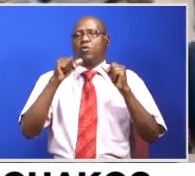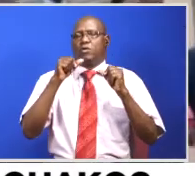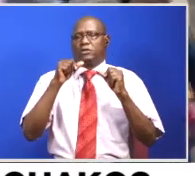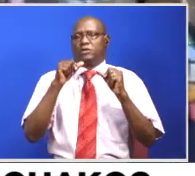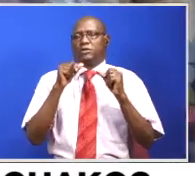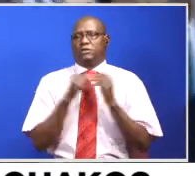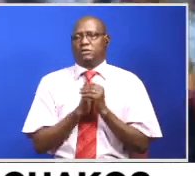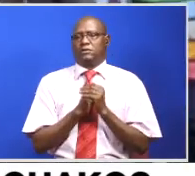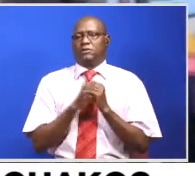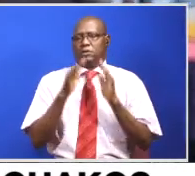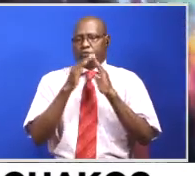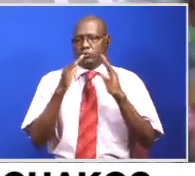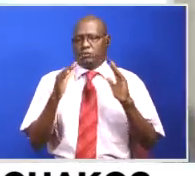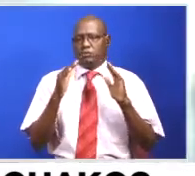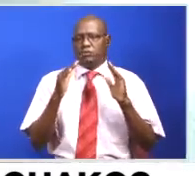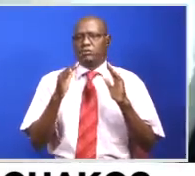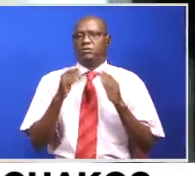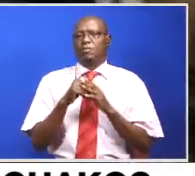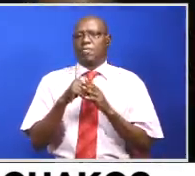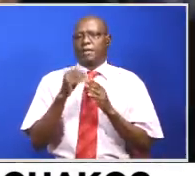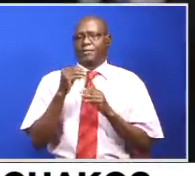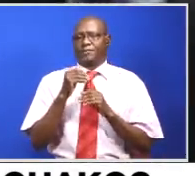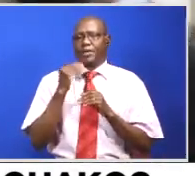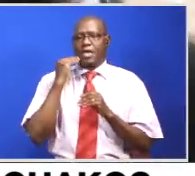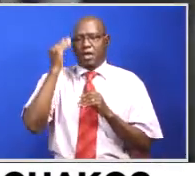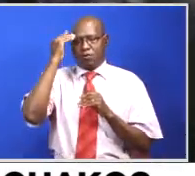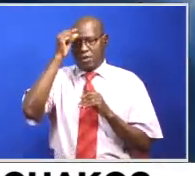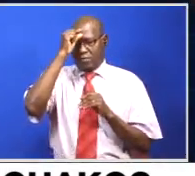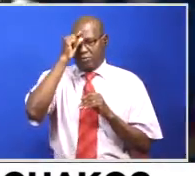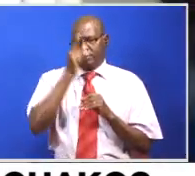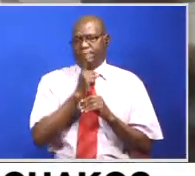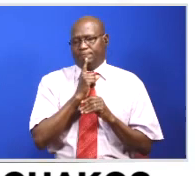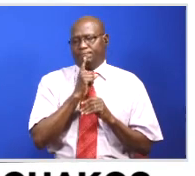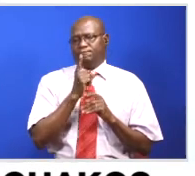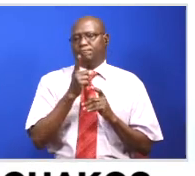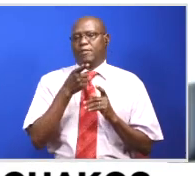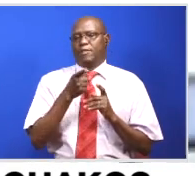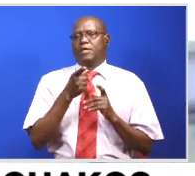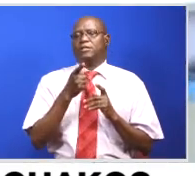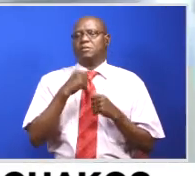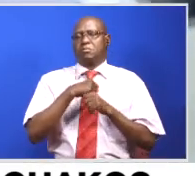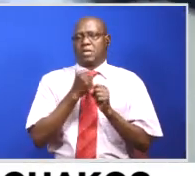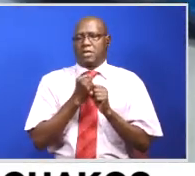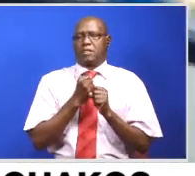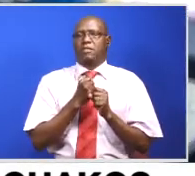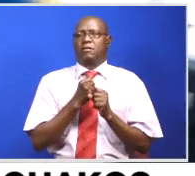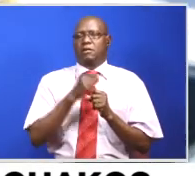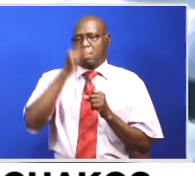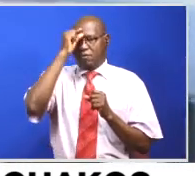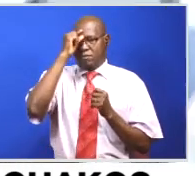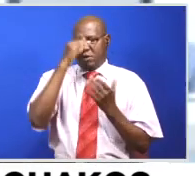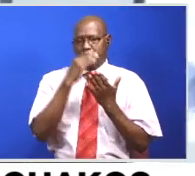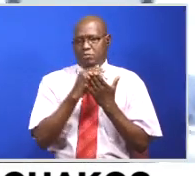rates. Speaking during the launch, the head of state stated that the project constitutes the government's plan to provide citizens with